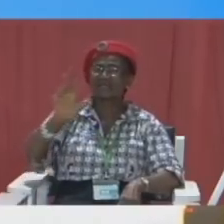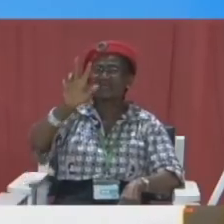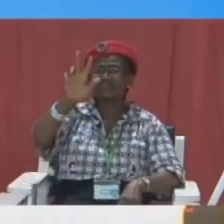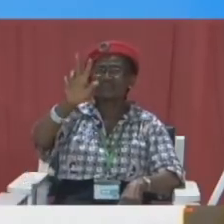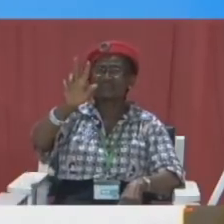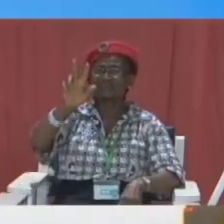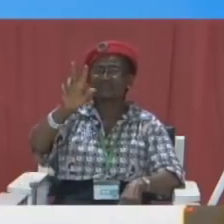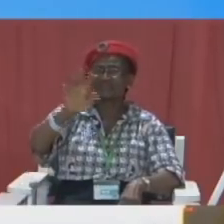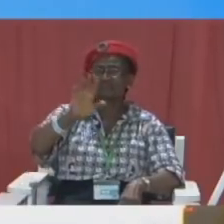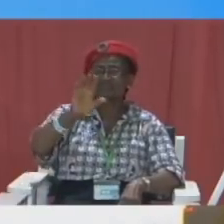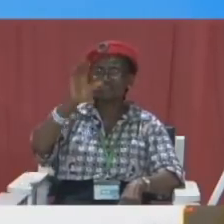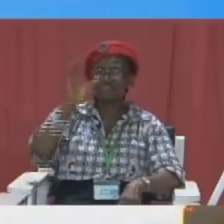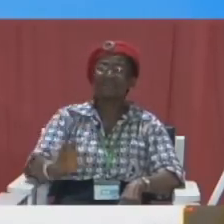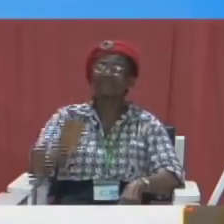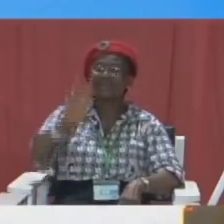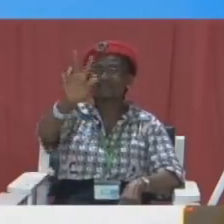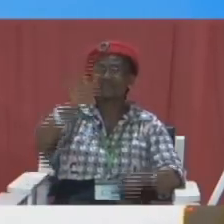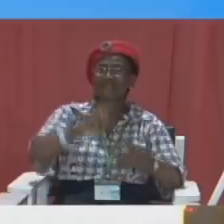8.